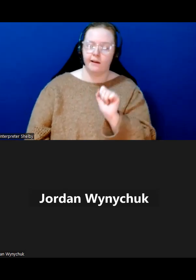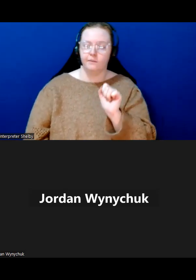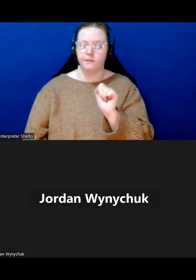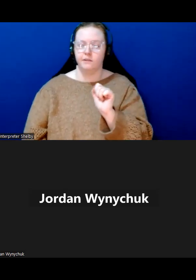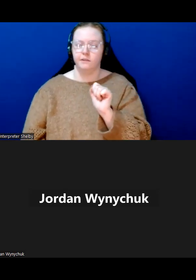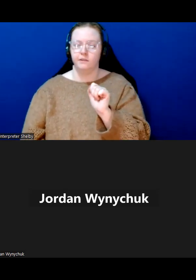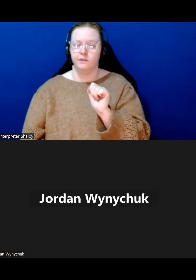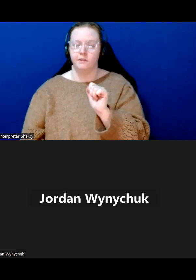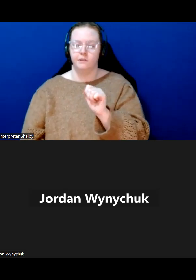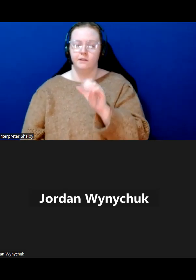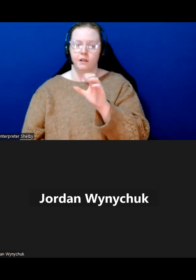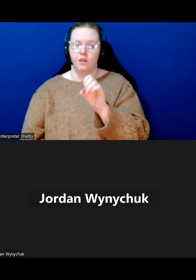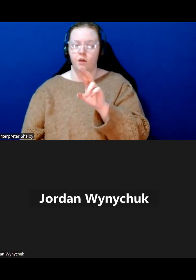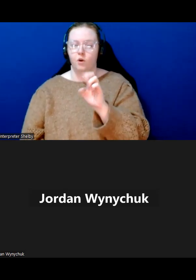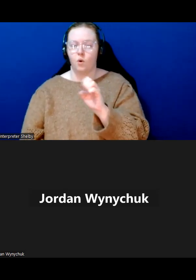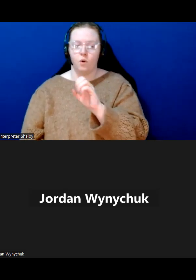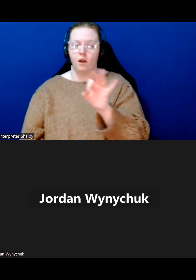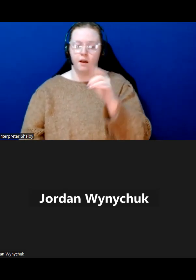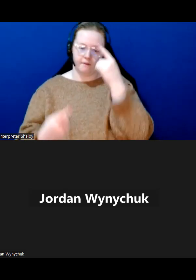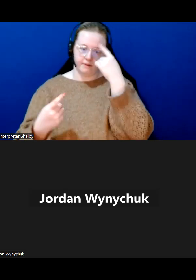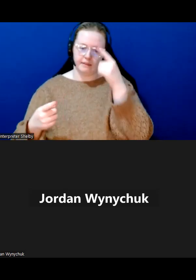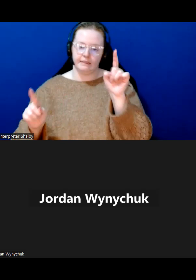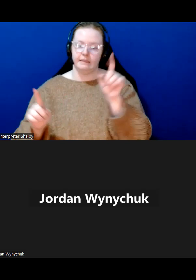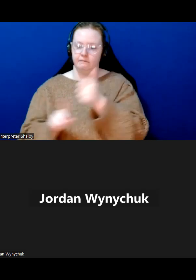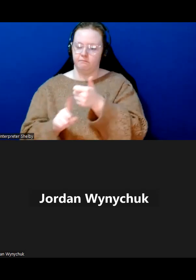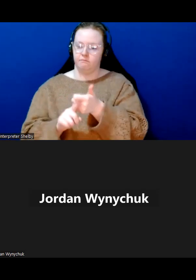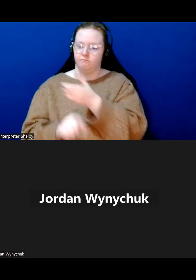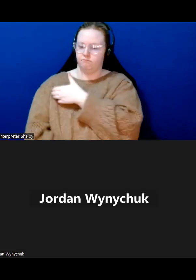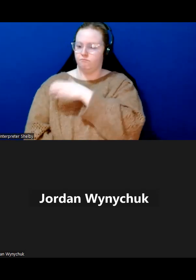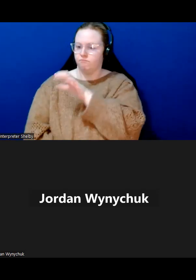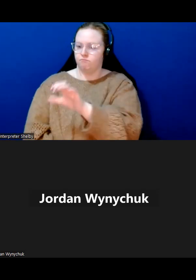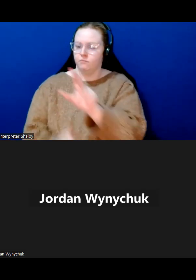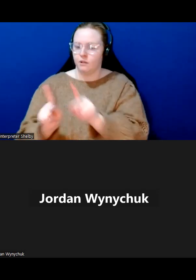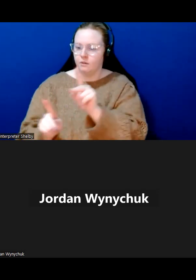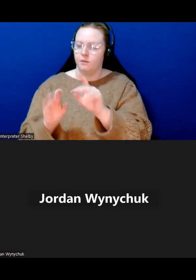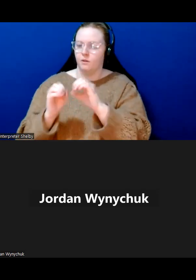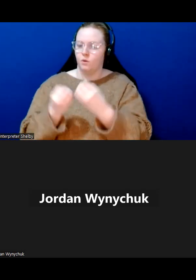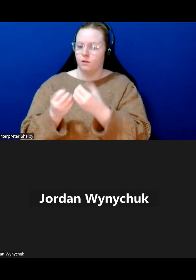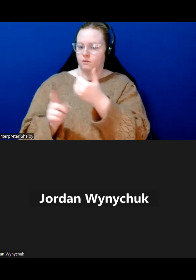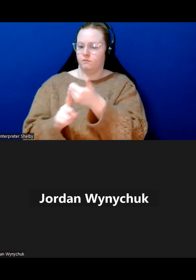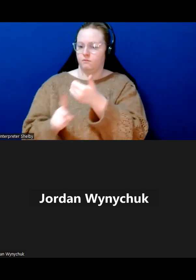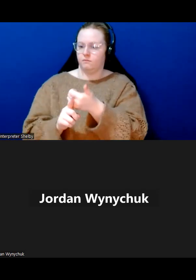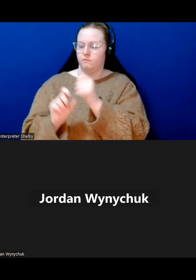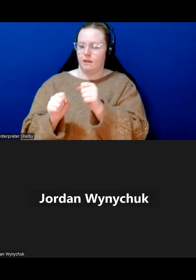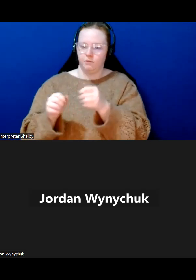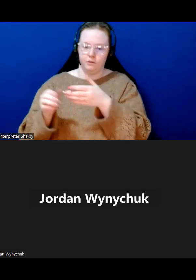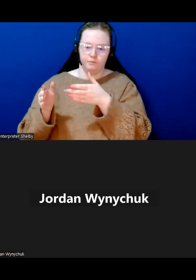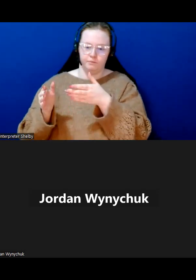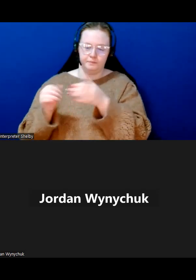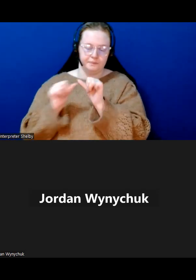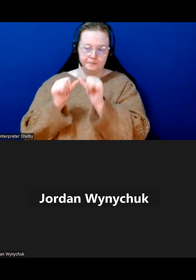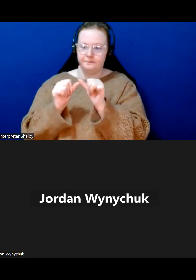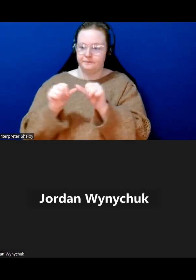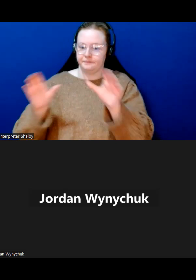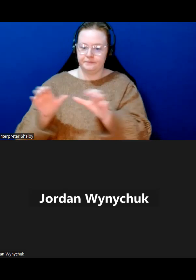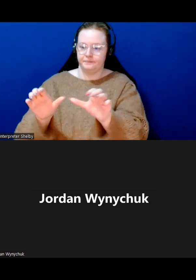of SucSeed is empowering people and other organizations to take whatever growing path it is that they want. Our